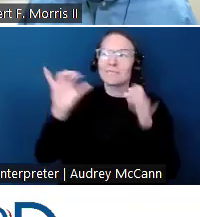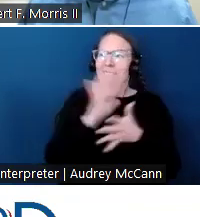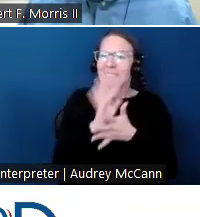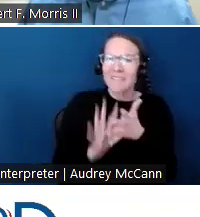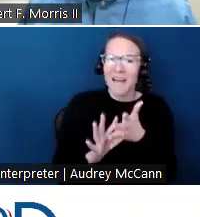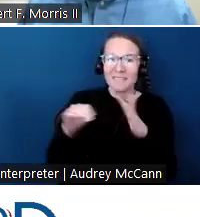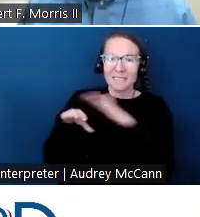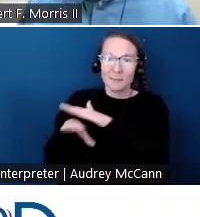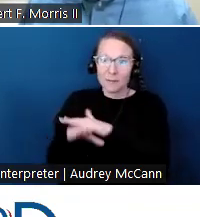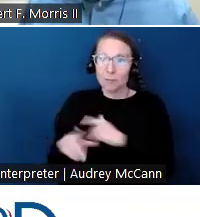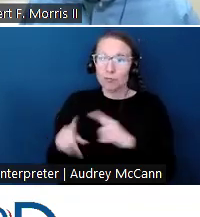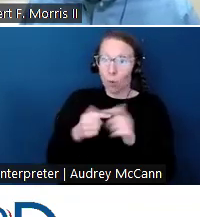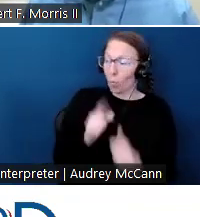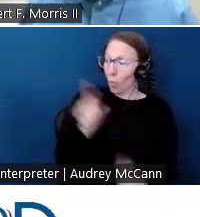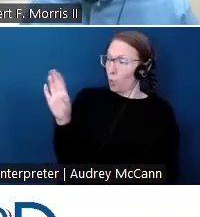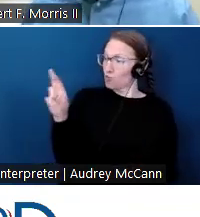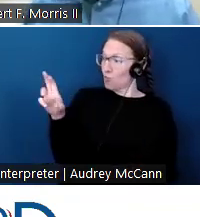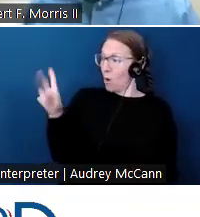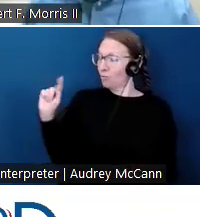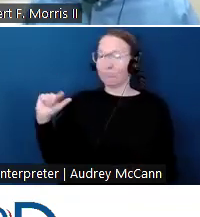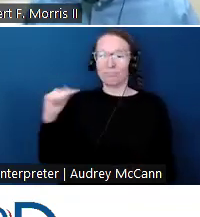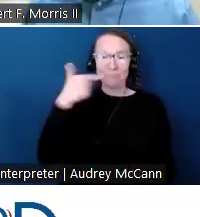Leah. Yes.